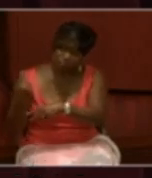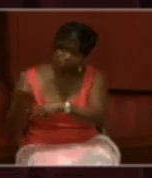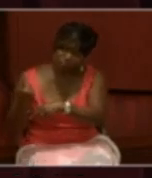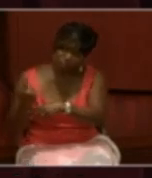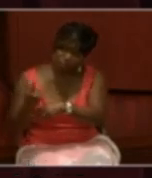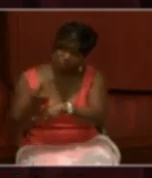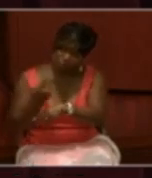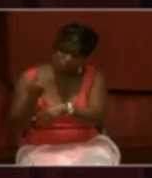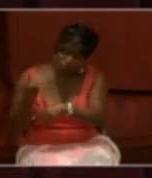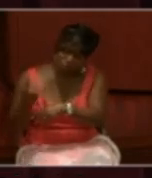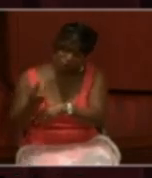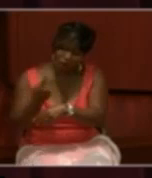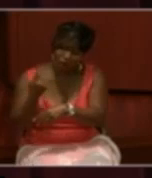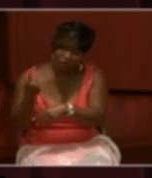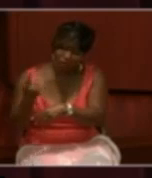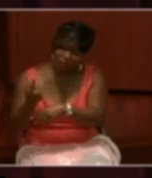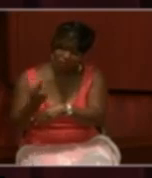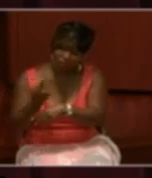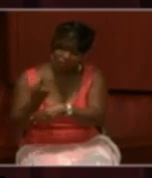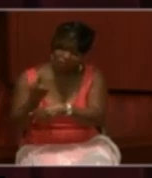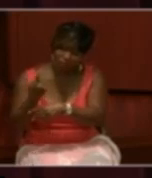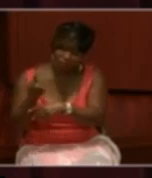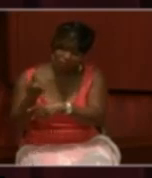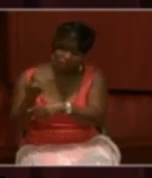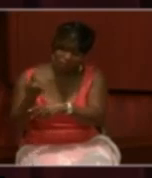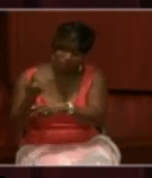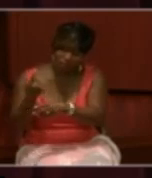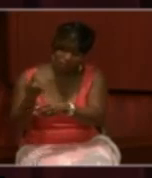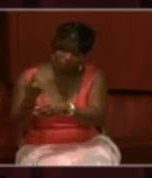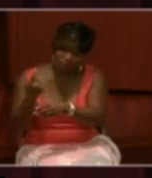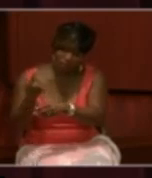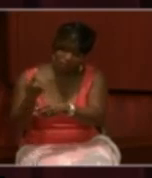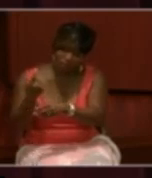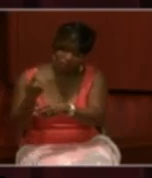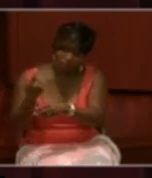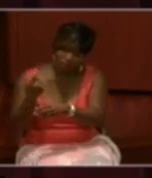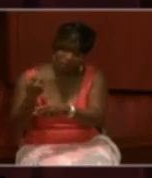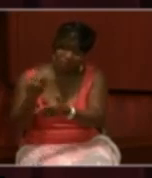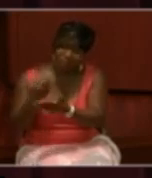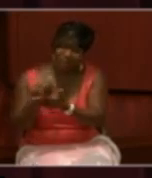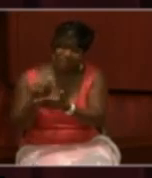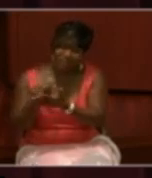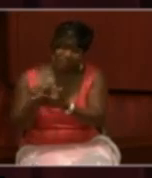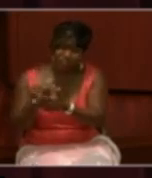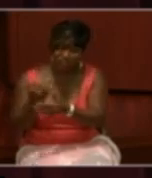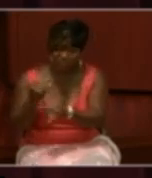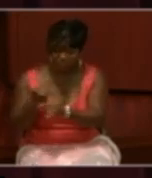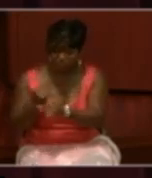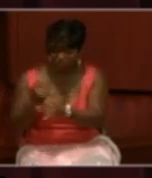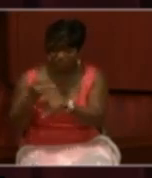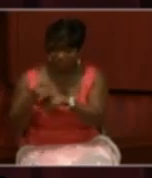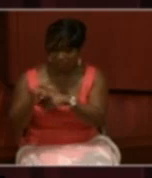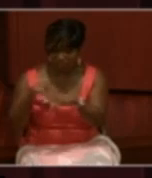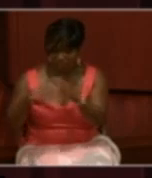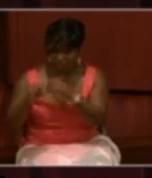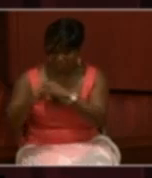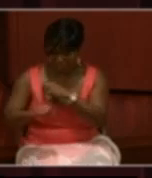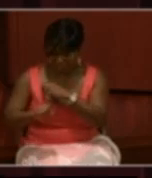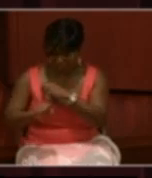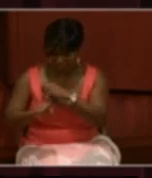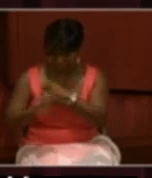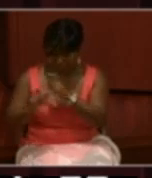oftentimes the only financial institution available throughout the South, in